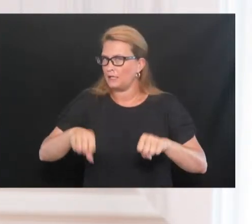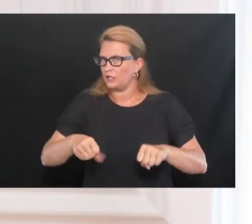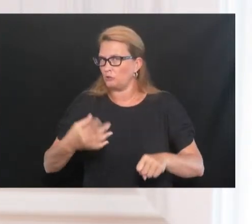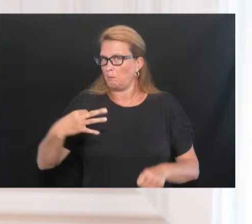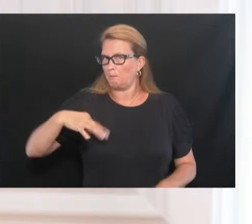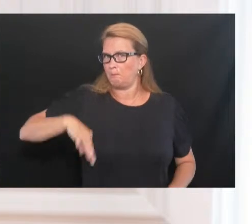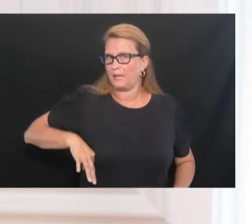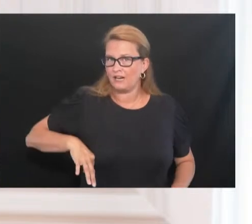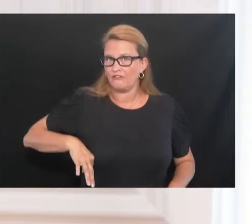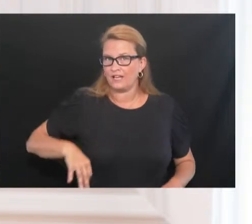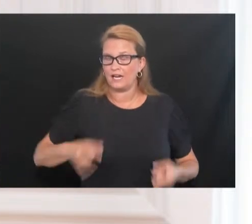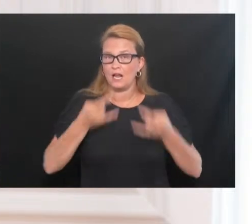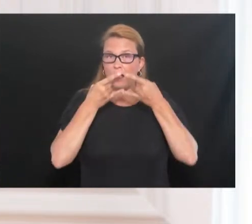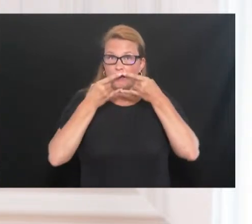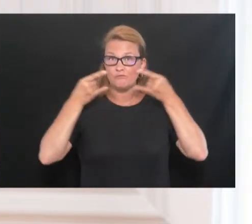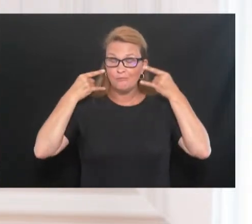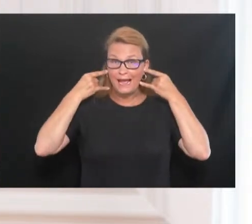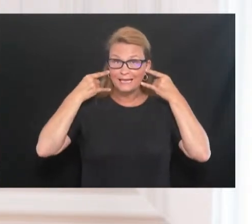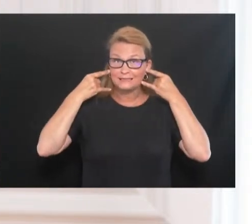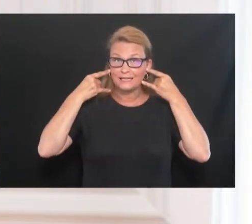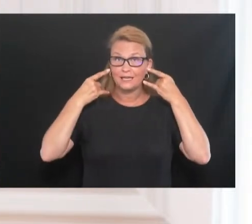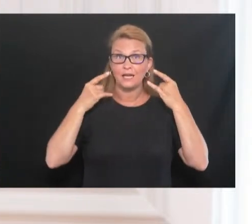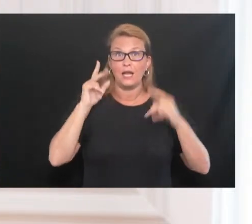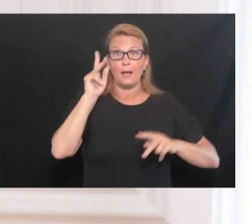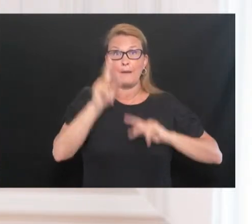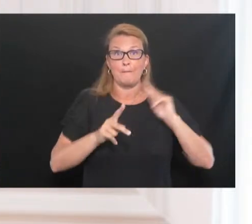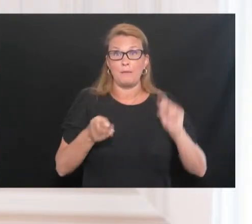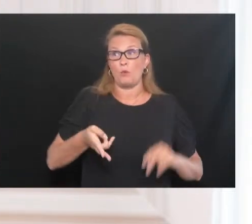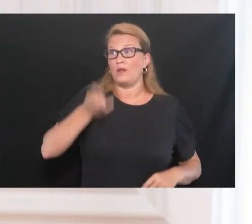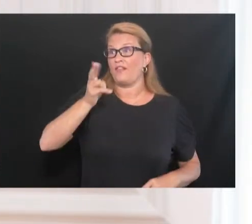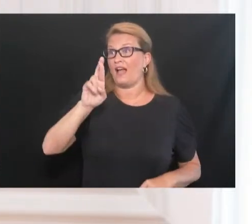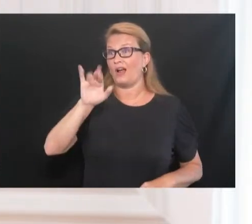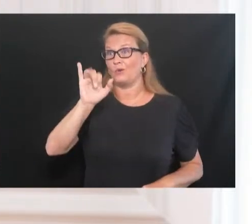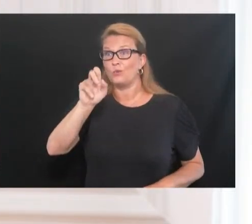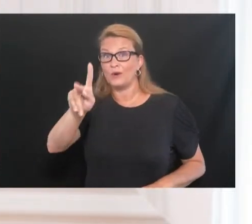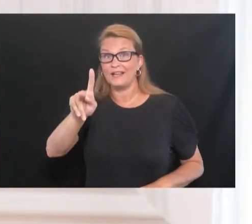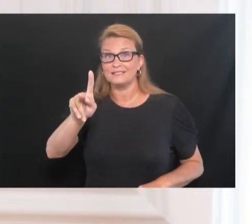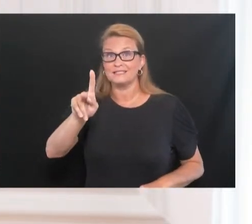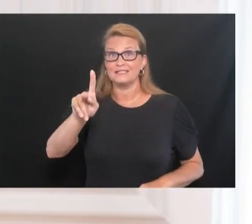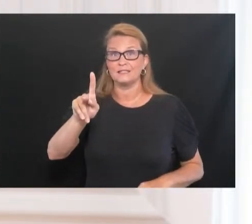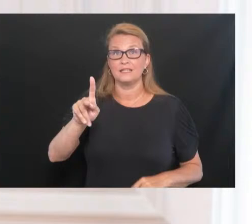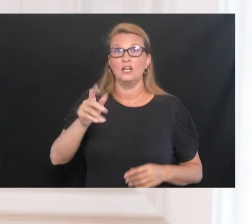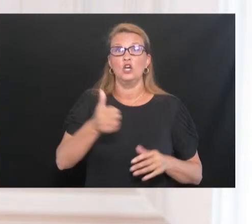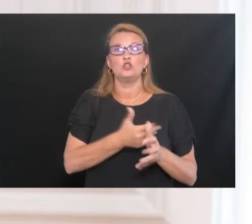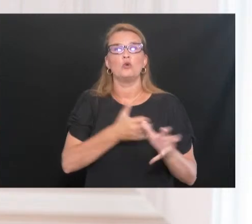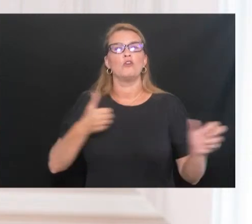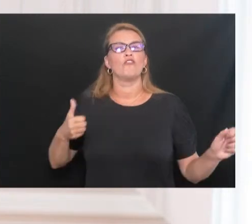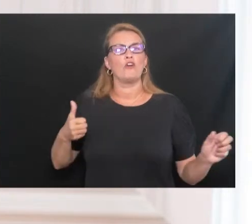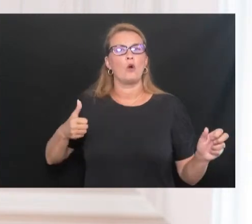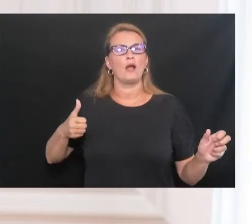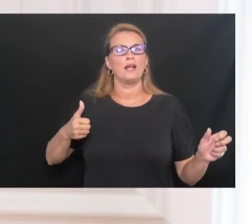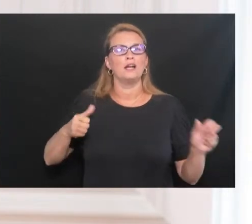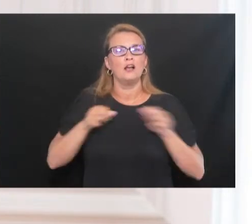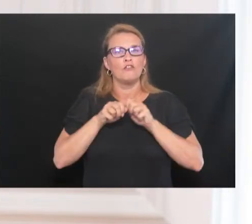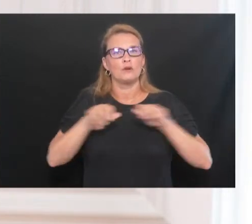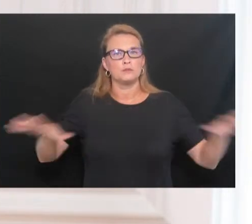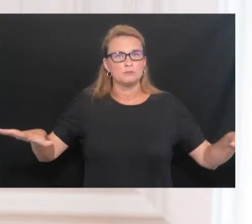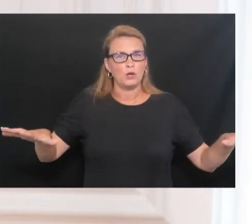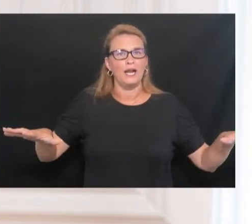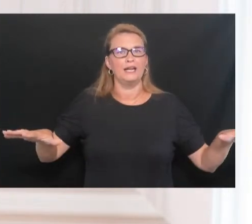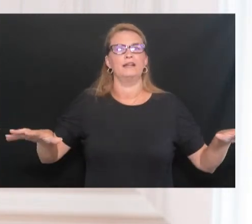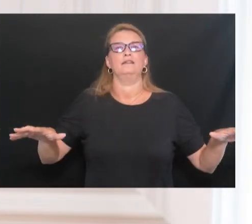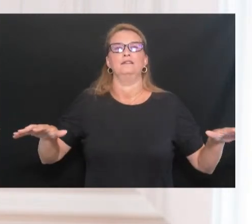of masking for people who are at risk, both to keep you from spreading it and also keeping you from getting